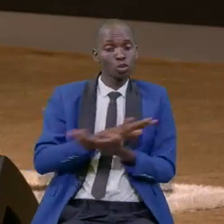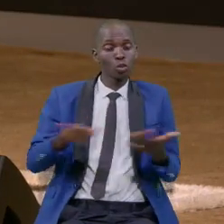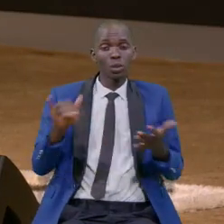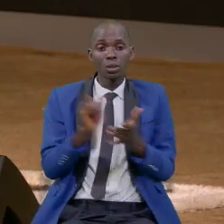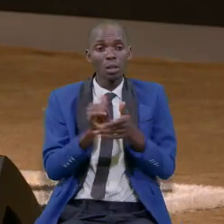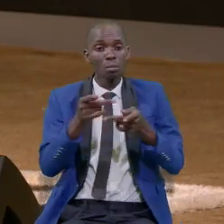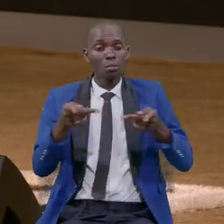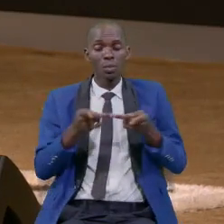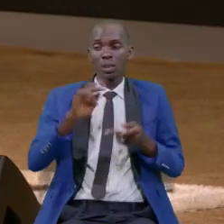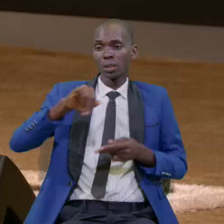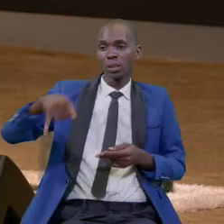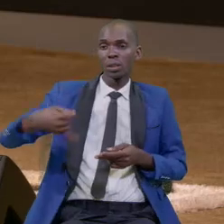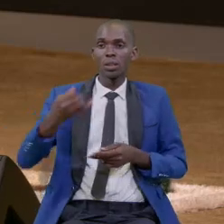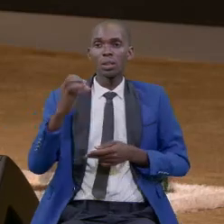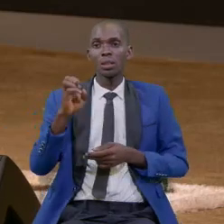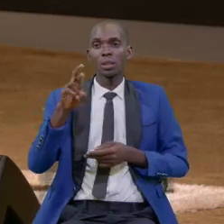destroy Jericho,